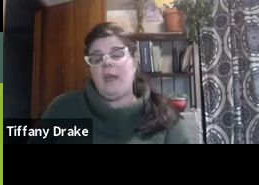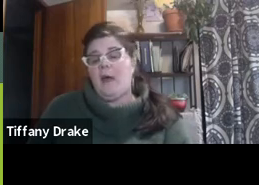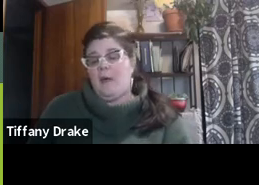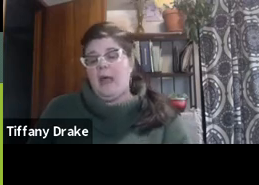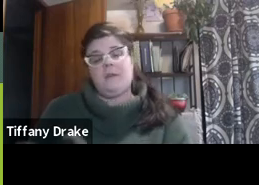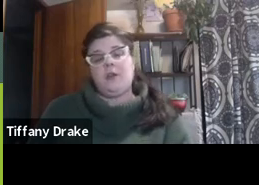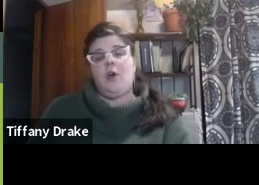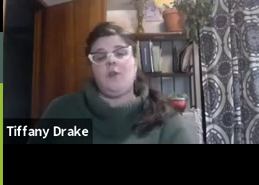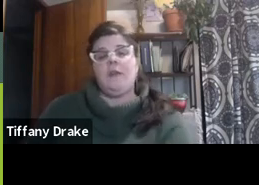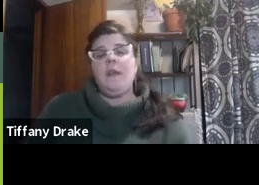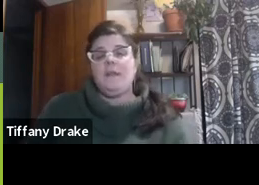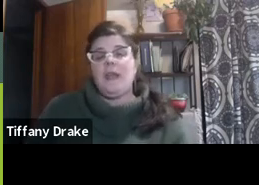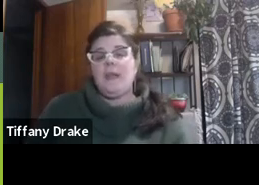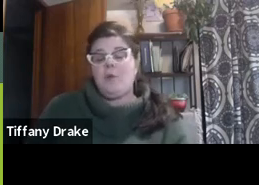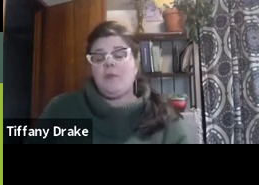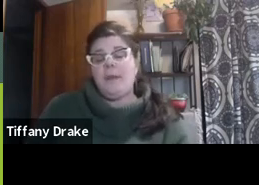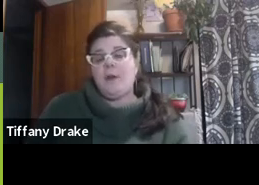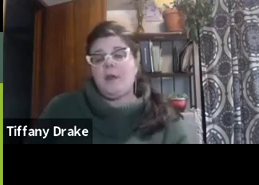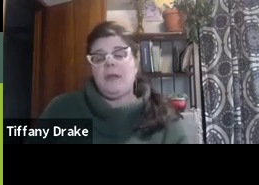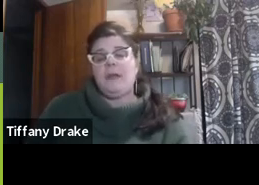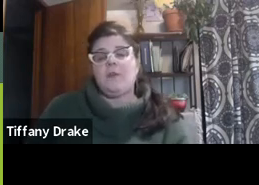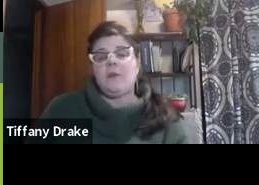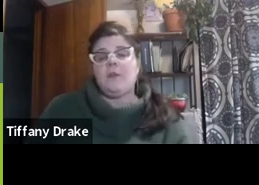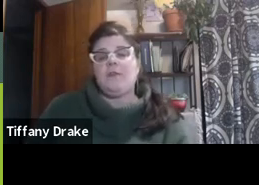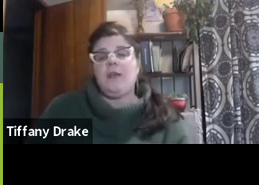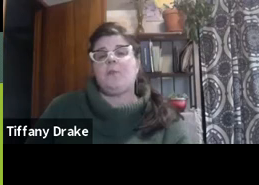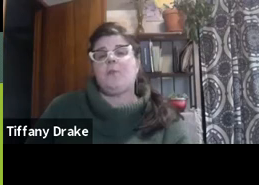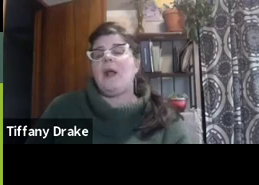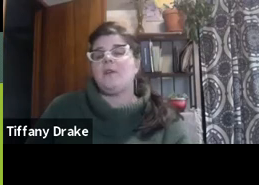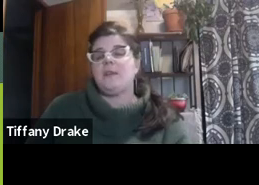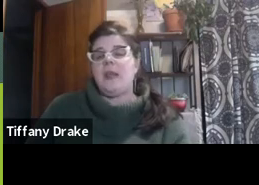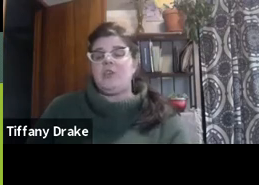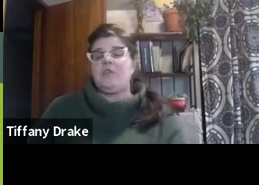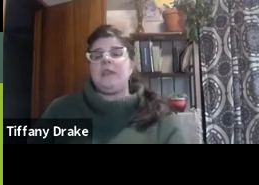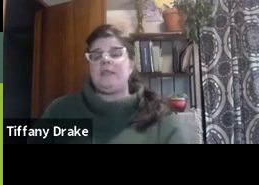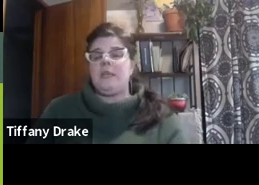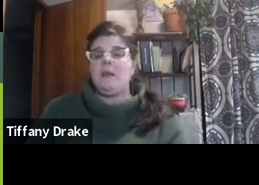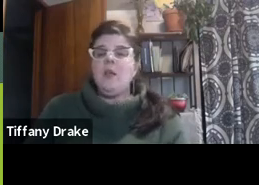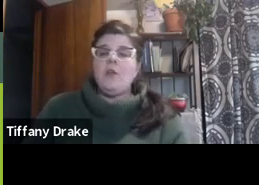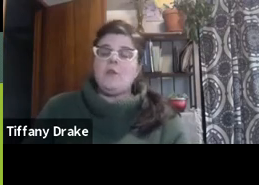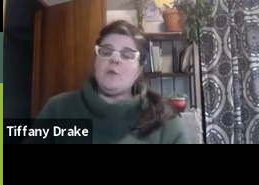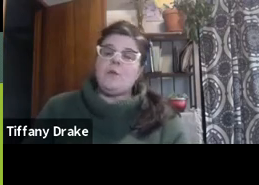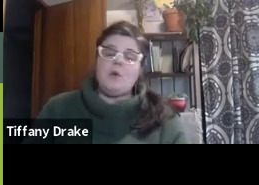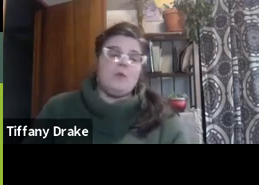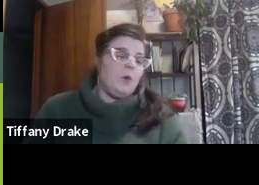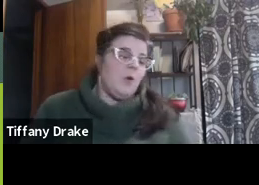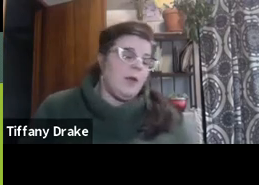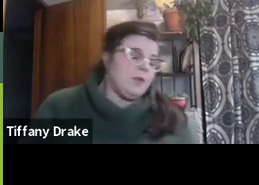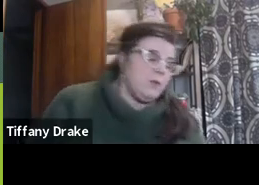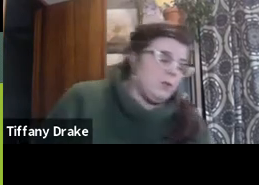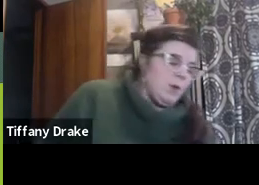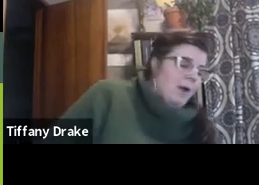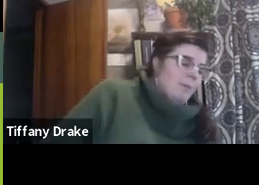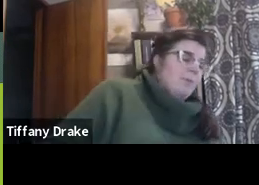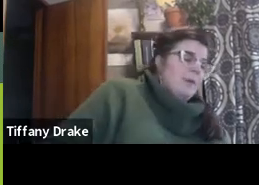offenders as an adult, they most of them are committing their first offense prior to the age of 18. So for folks who are going